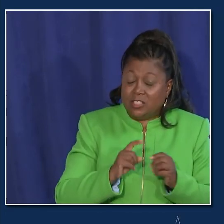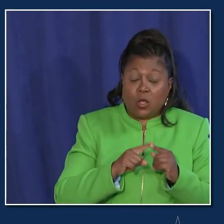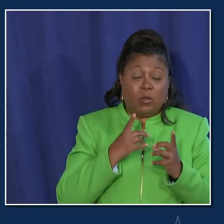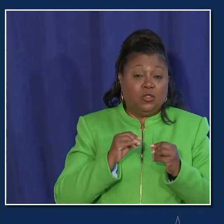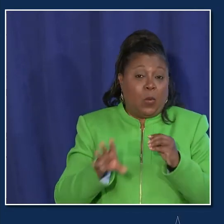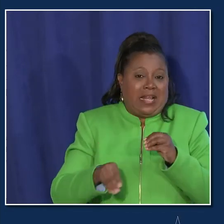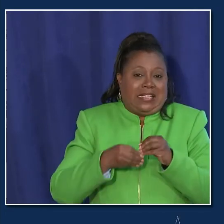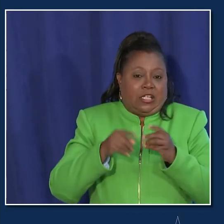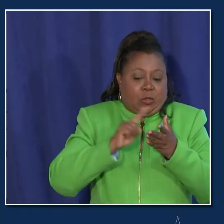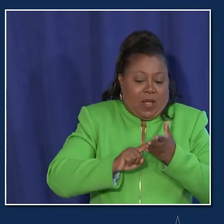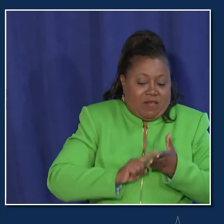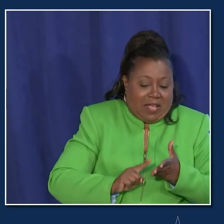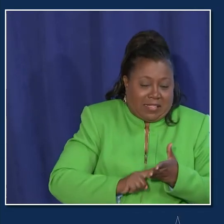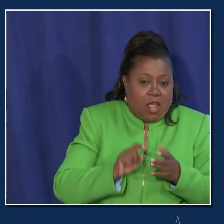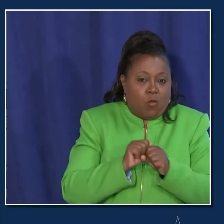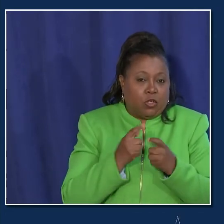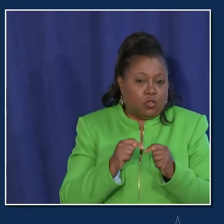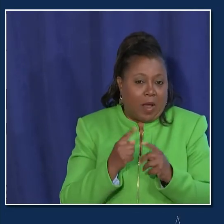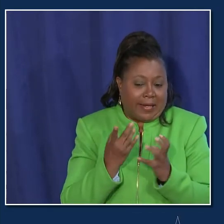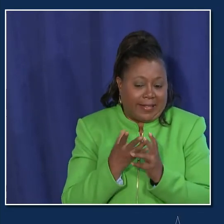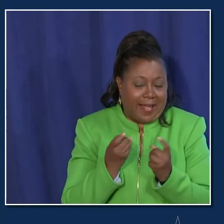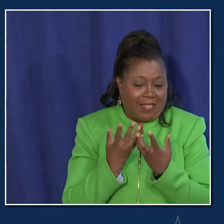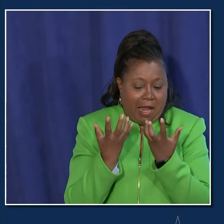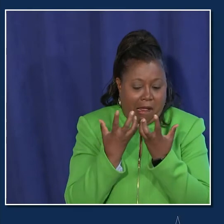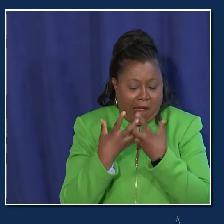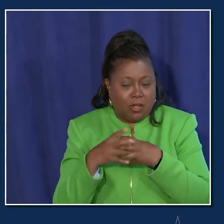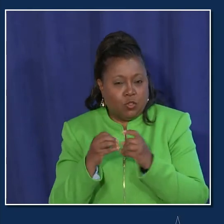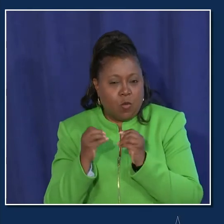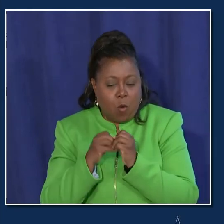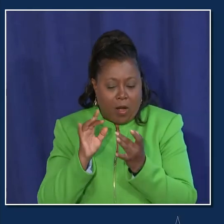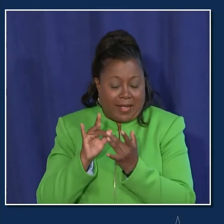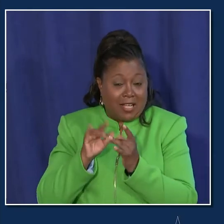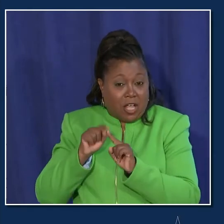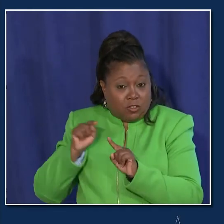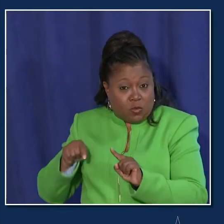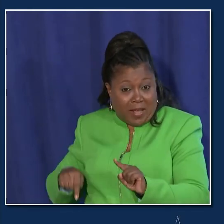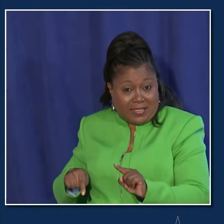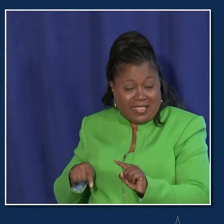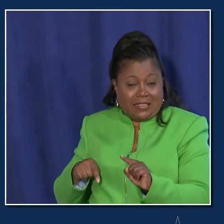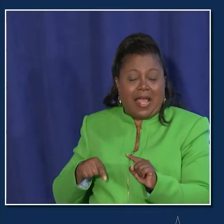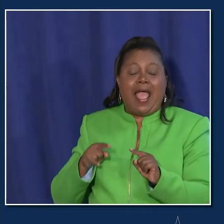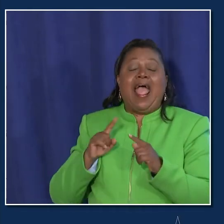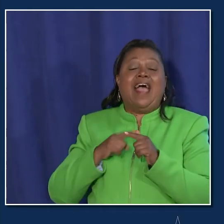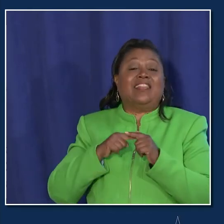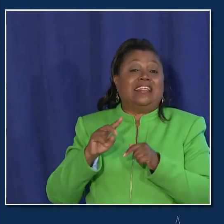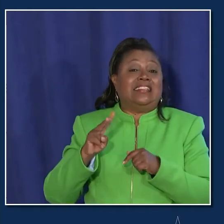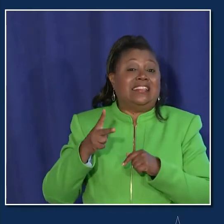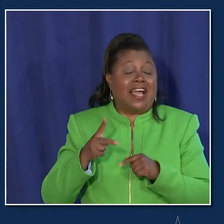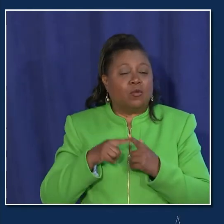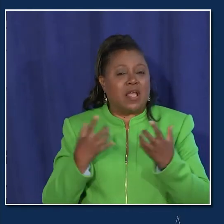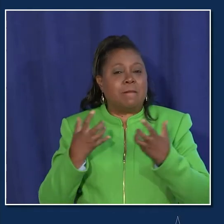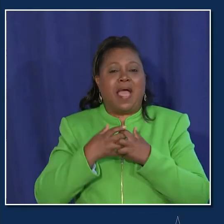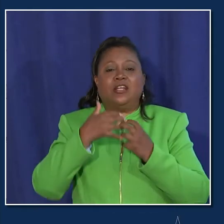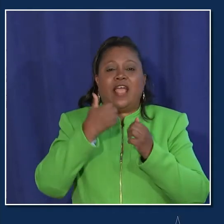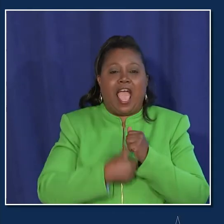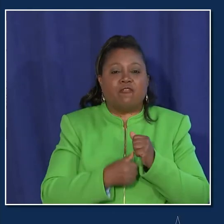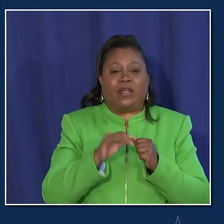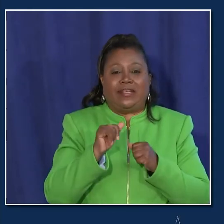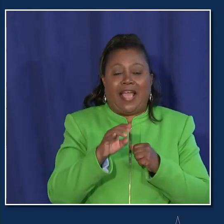do additional investigation, work to try to get that sequencing, do more contact tracing, case investigation. And then secondly, we match every